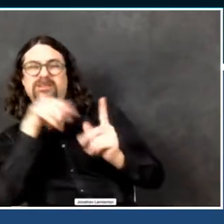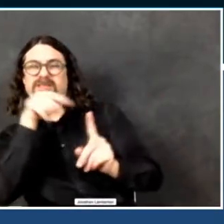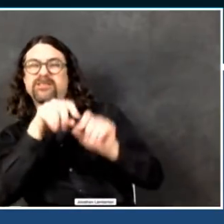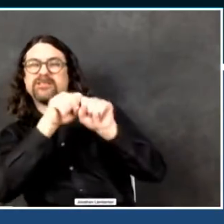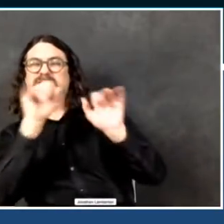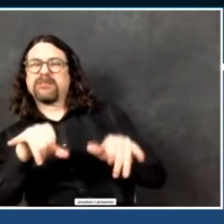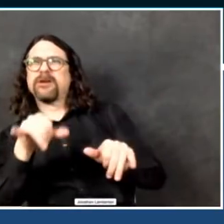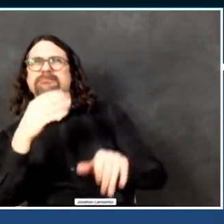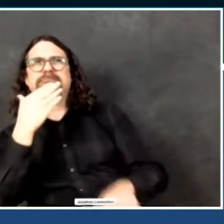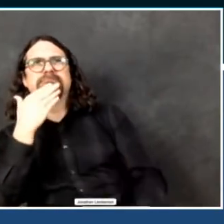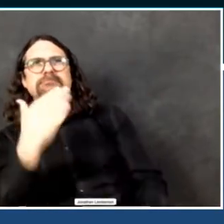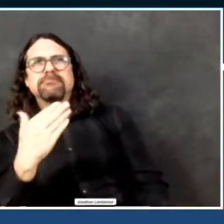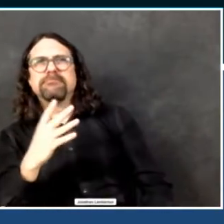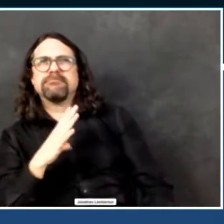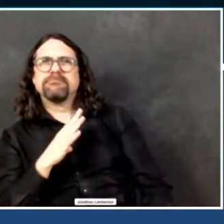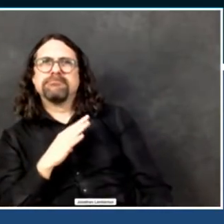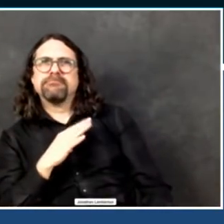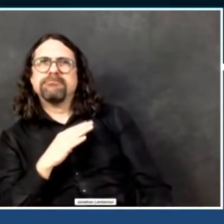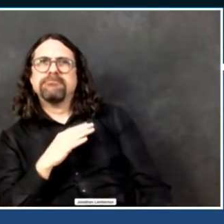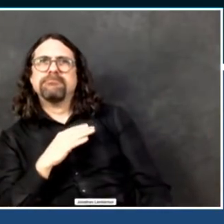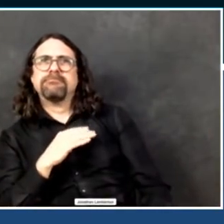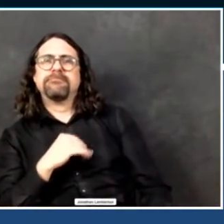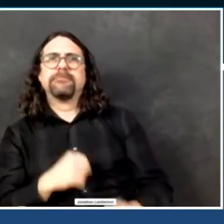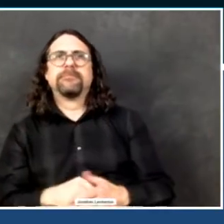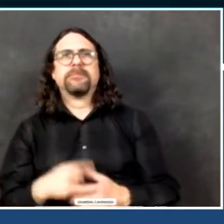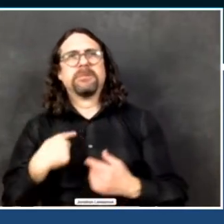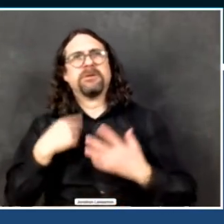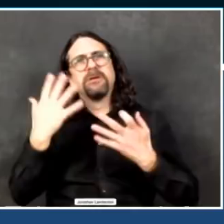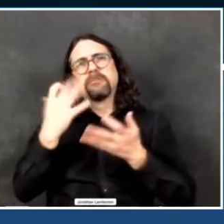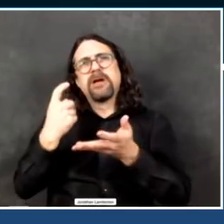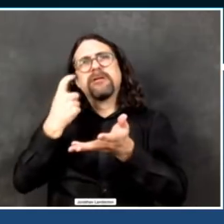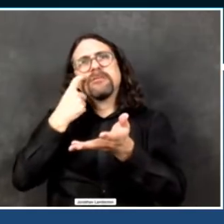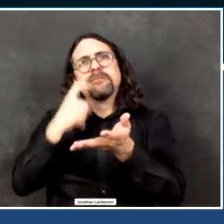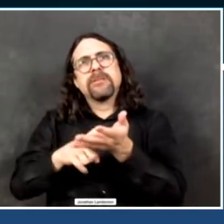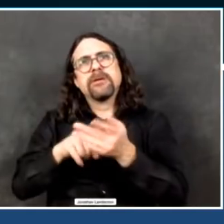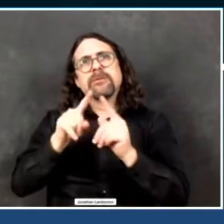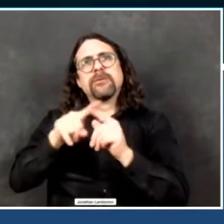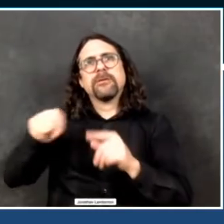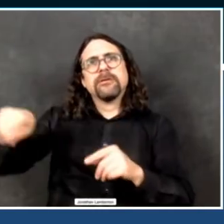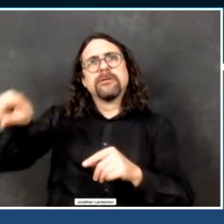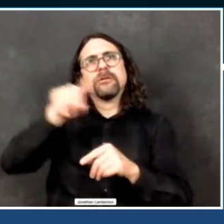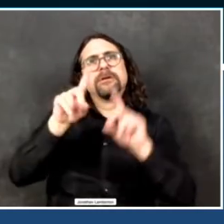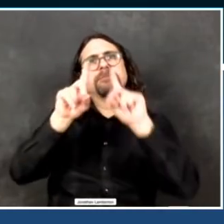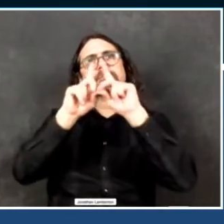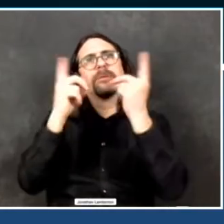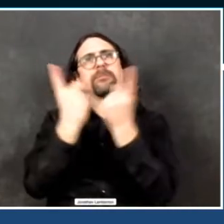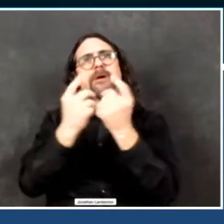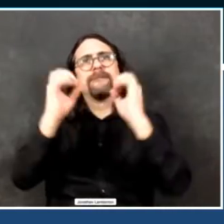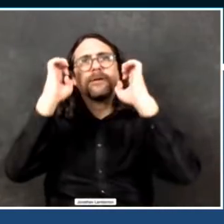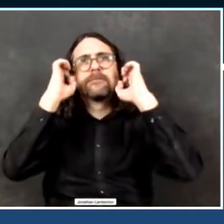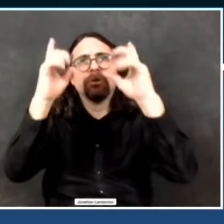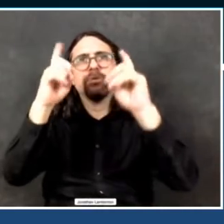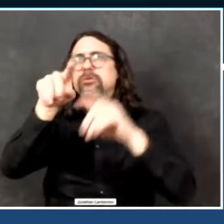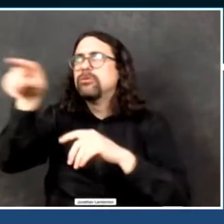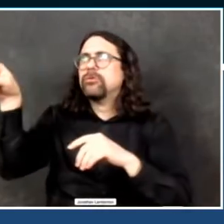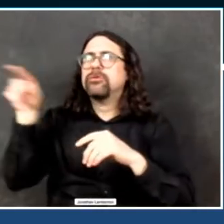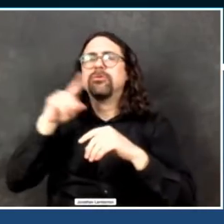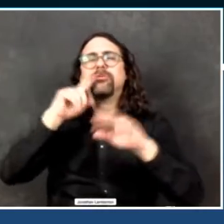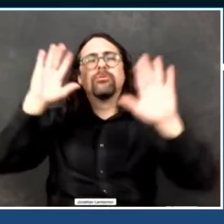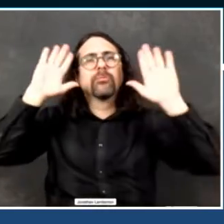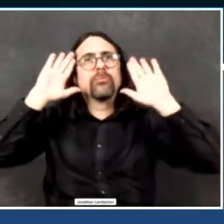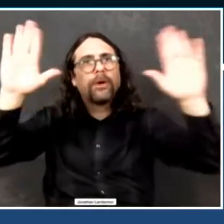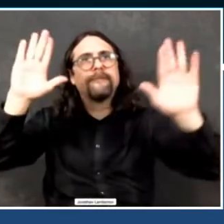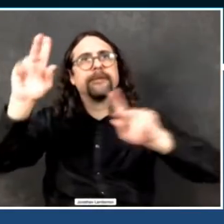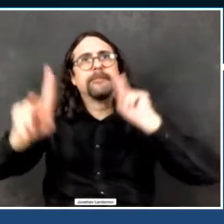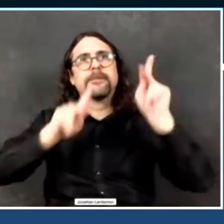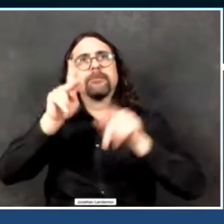due. Not only is it the great folks at the Department of Education leadership who put together this plan and implemented it so rapidly, not only the educators who've been